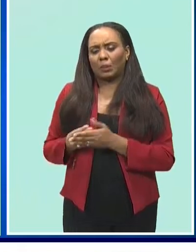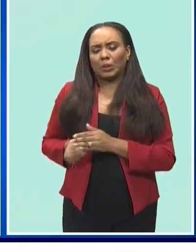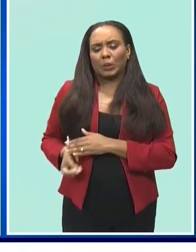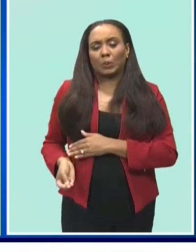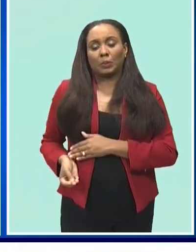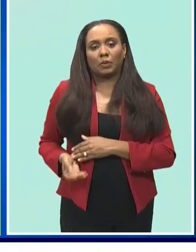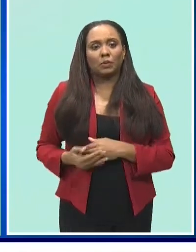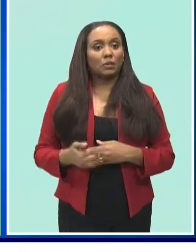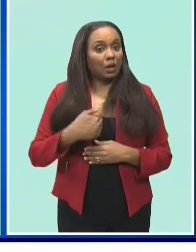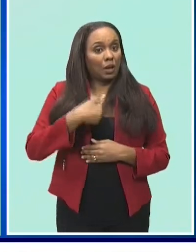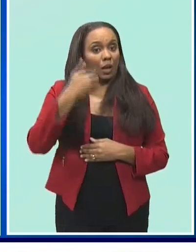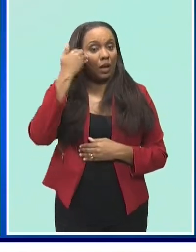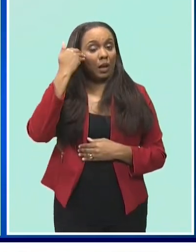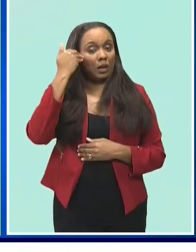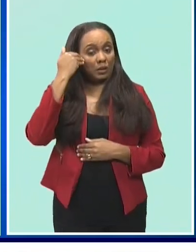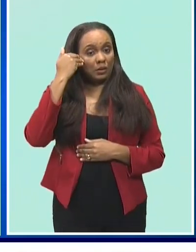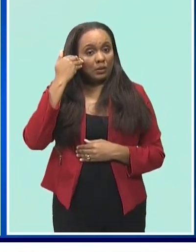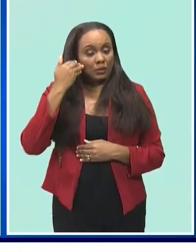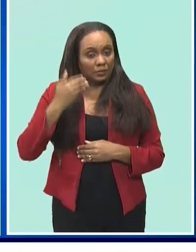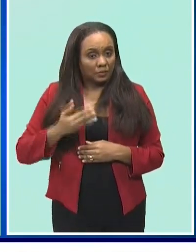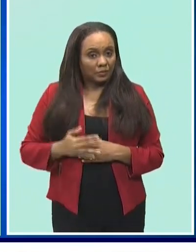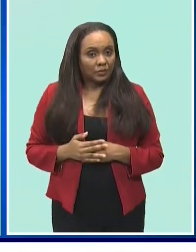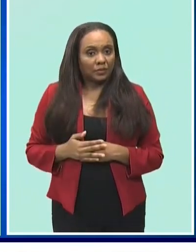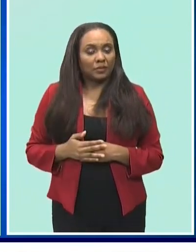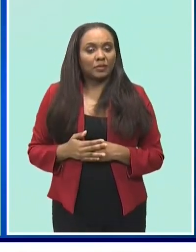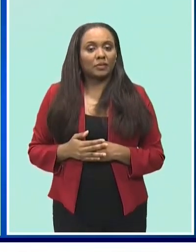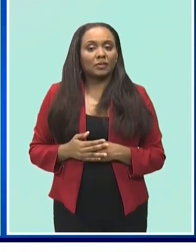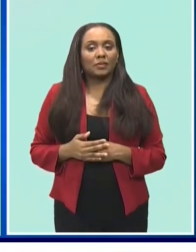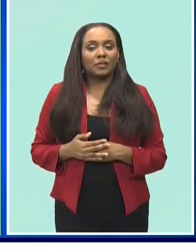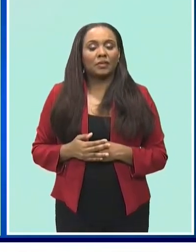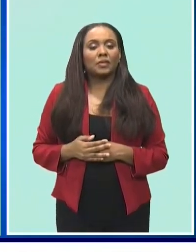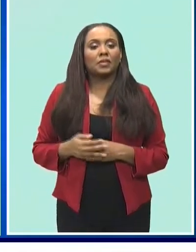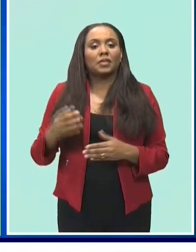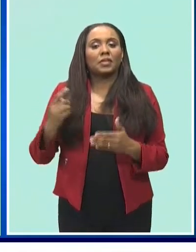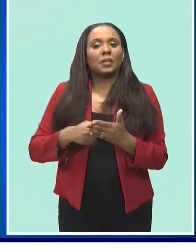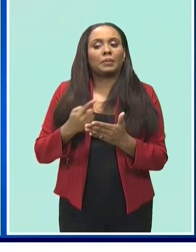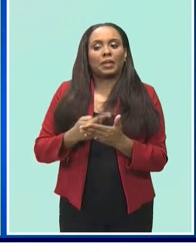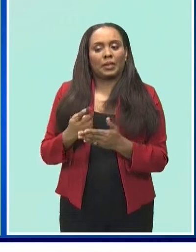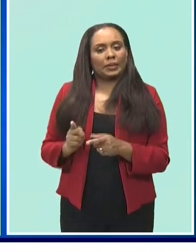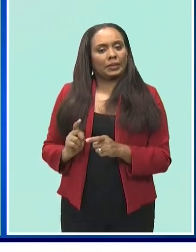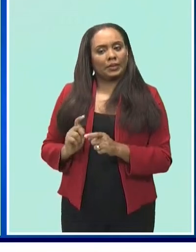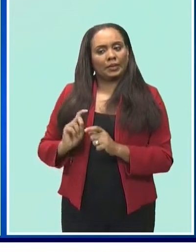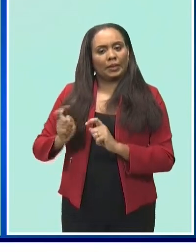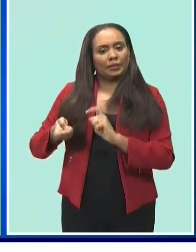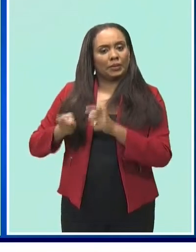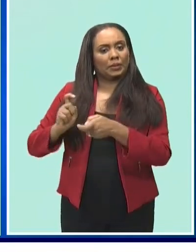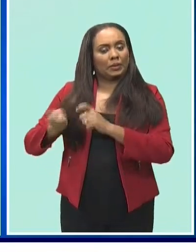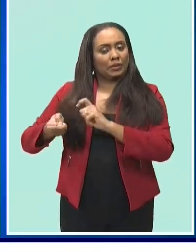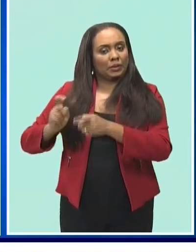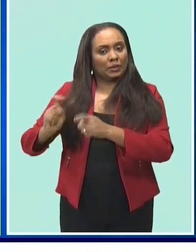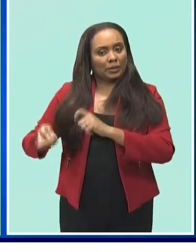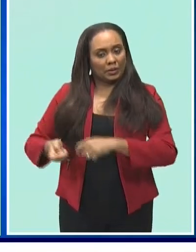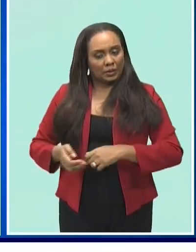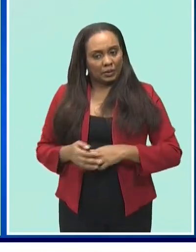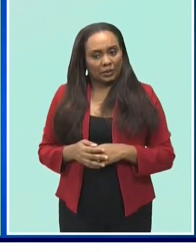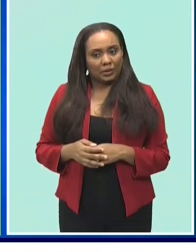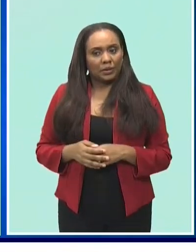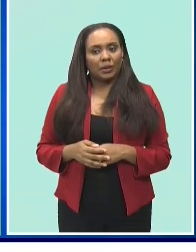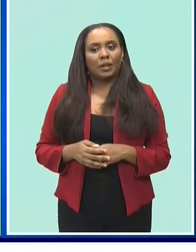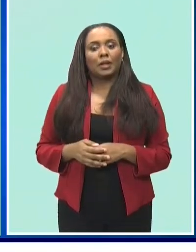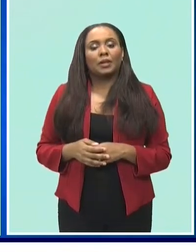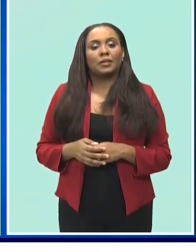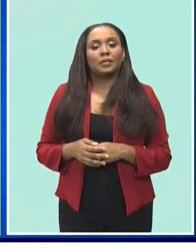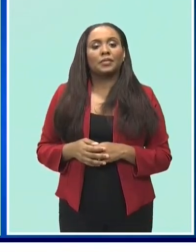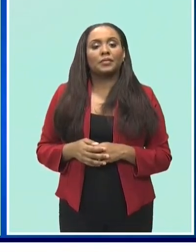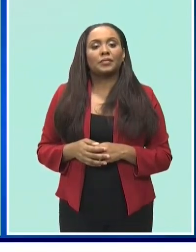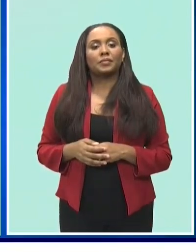I know that gifts in the customs or in the government environment is limited